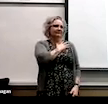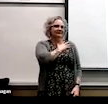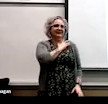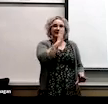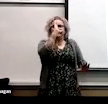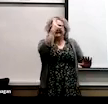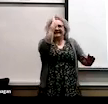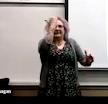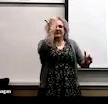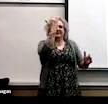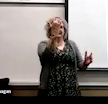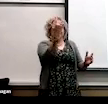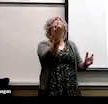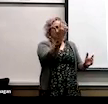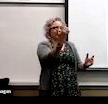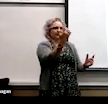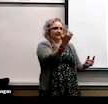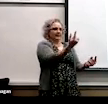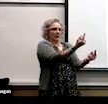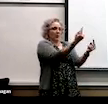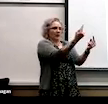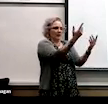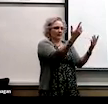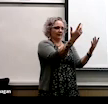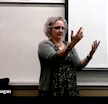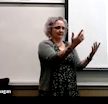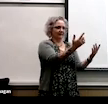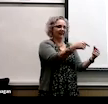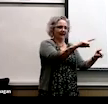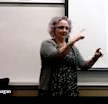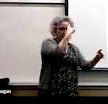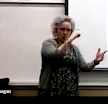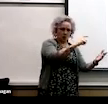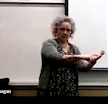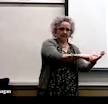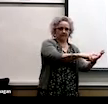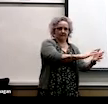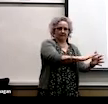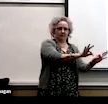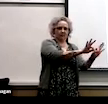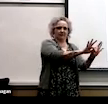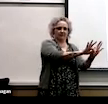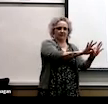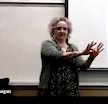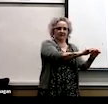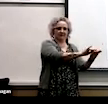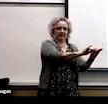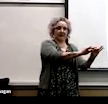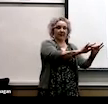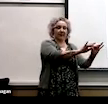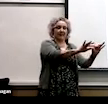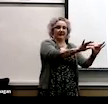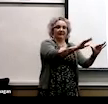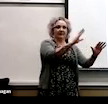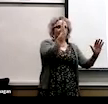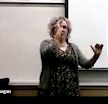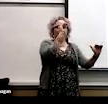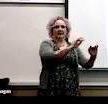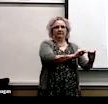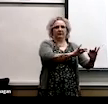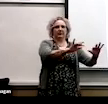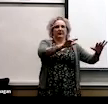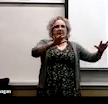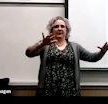movement somewhere that people have recognized the critical importance of this, right? And so I think that that's really positive. I think there are more of